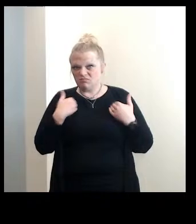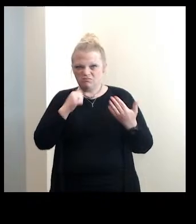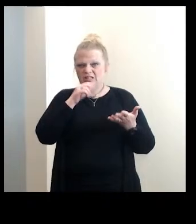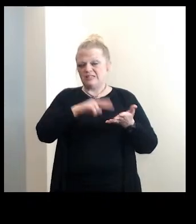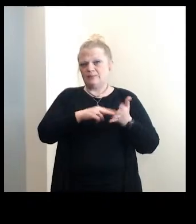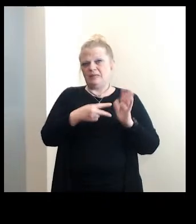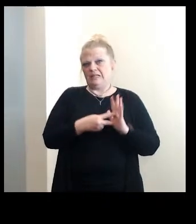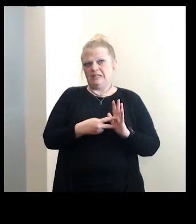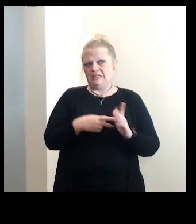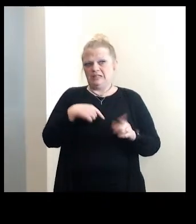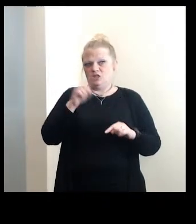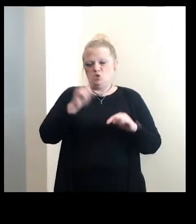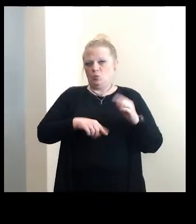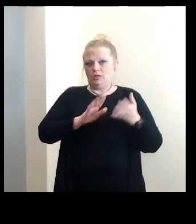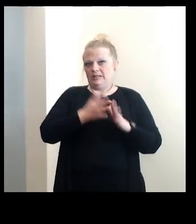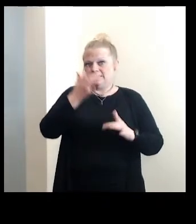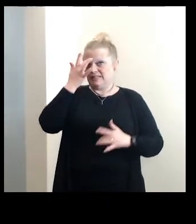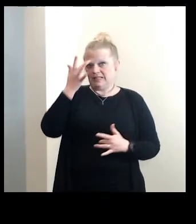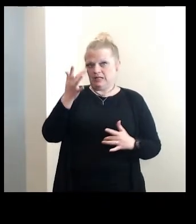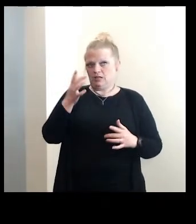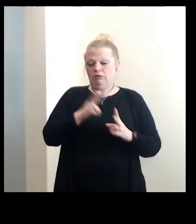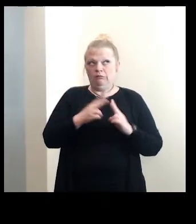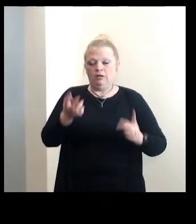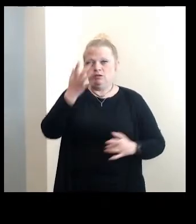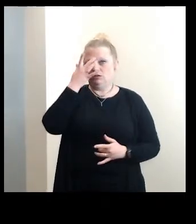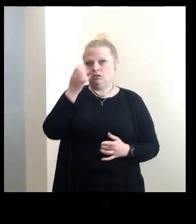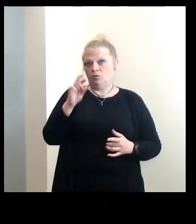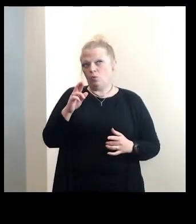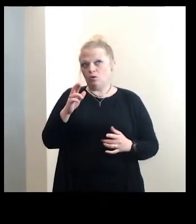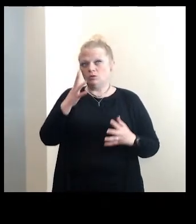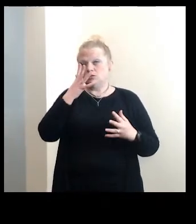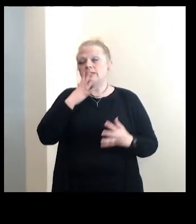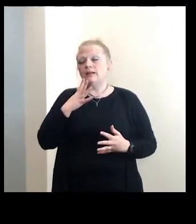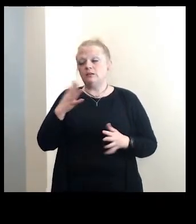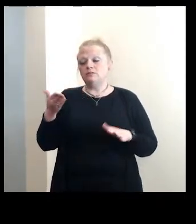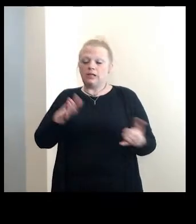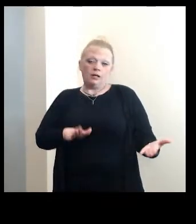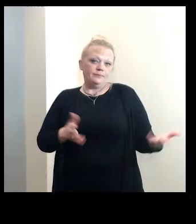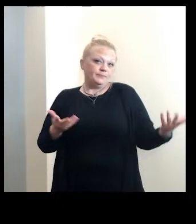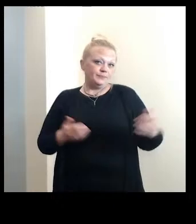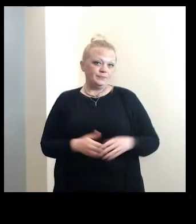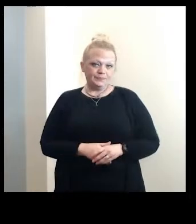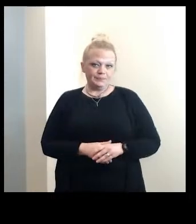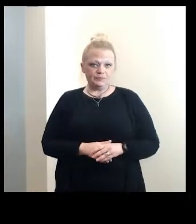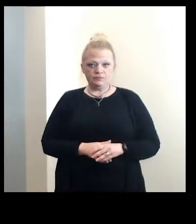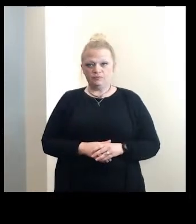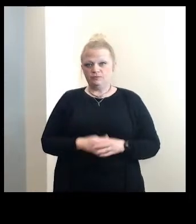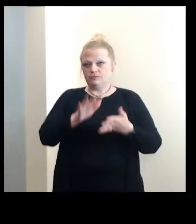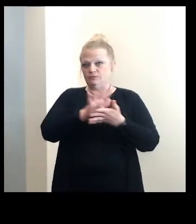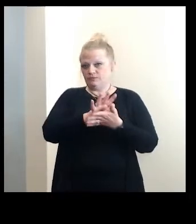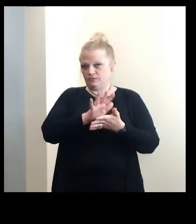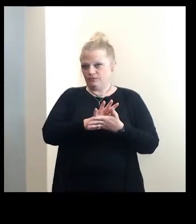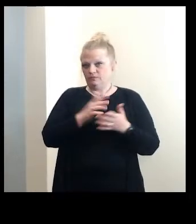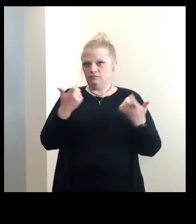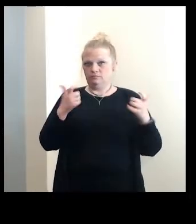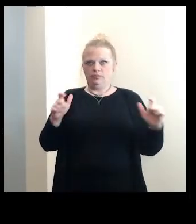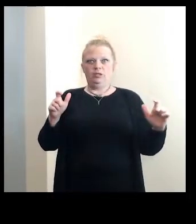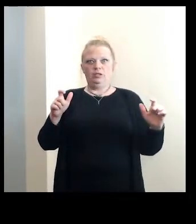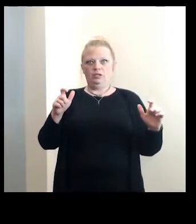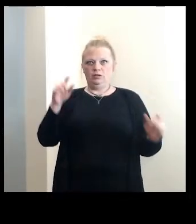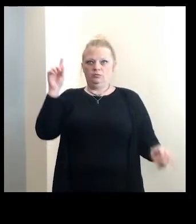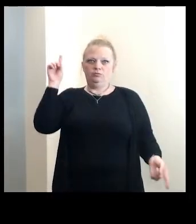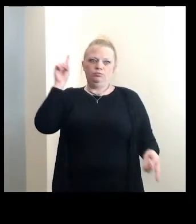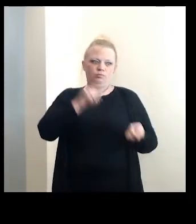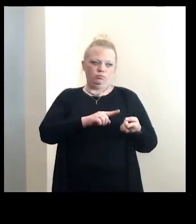mean you can't get sick, very sick, or even sadly die. Schools, we've had a big drop in